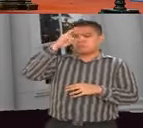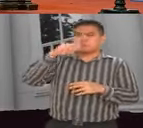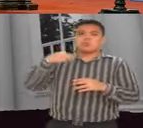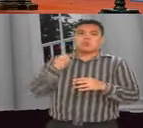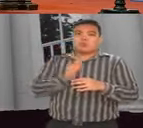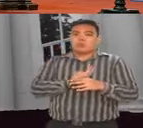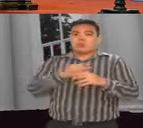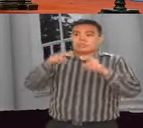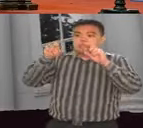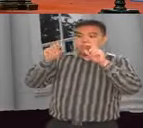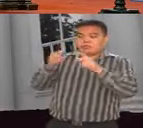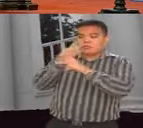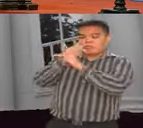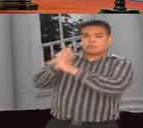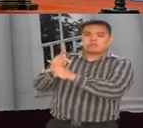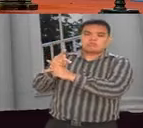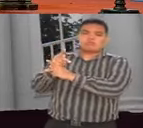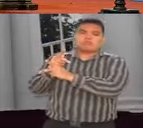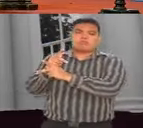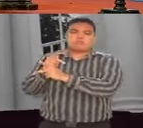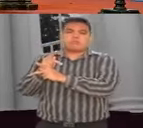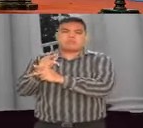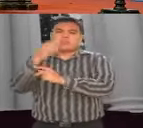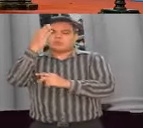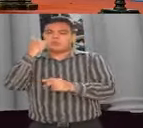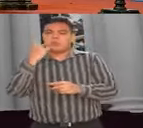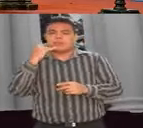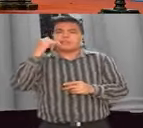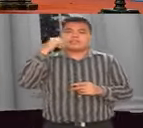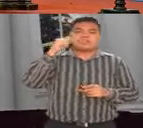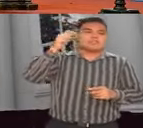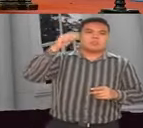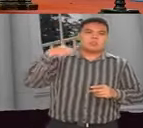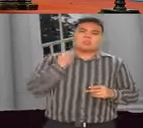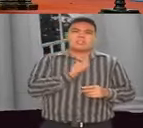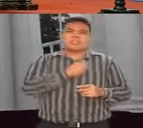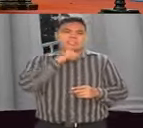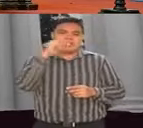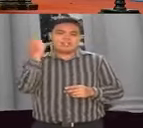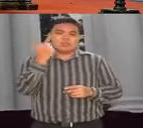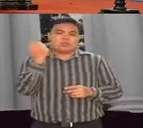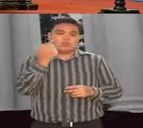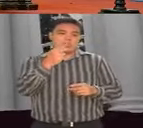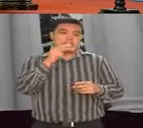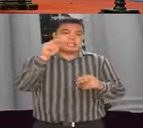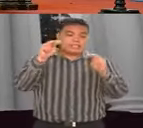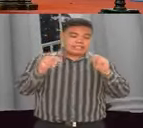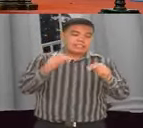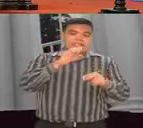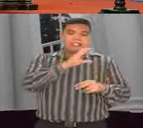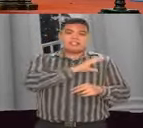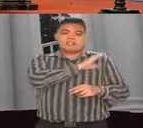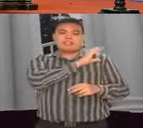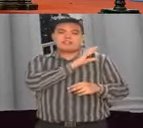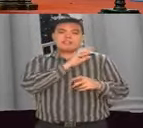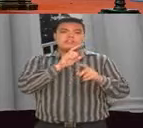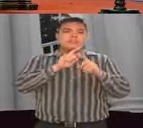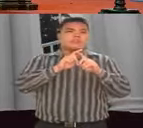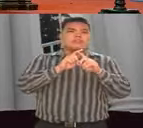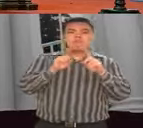need to be cautious. Why? Not only do we need courage, but sometimes kung